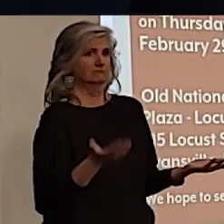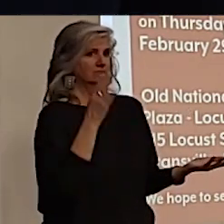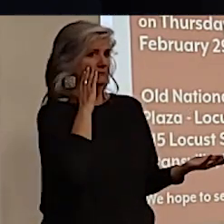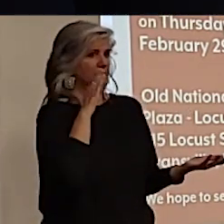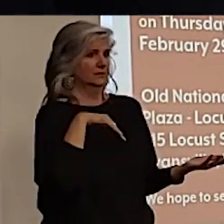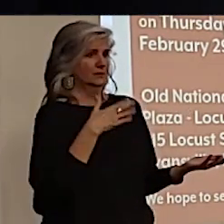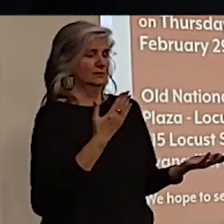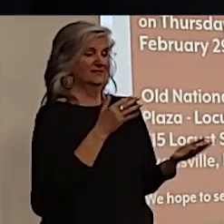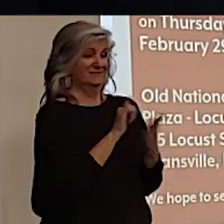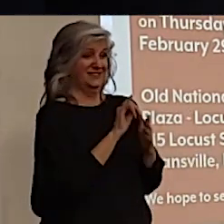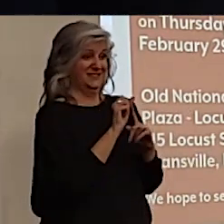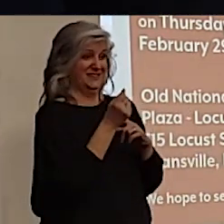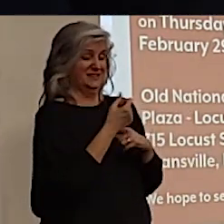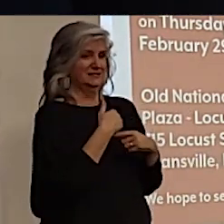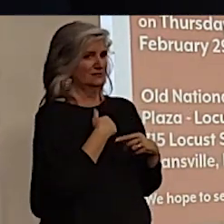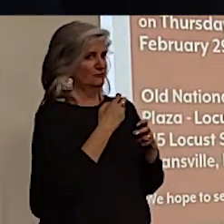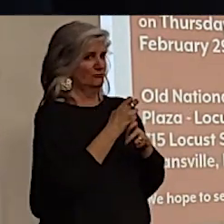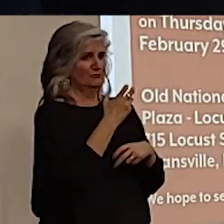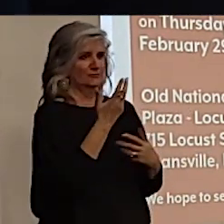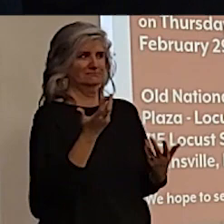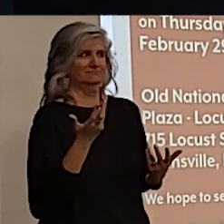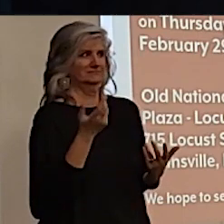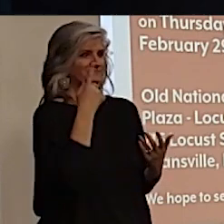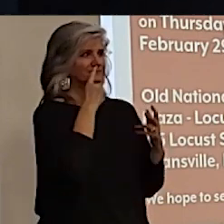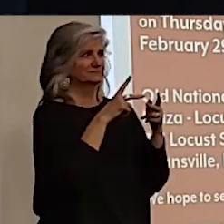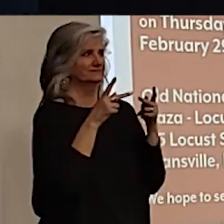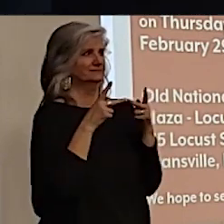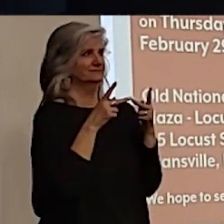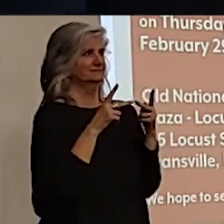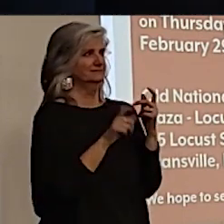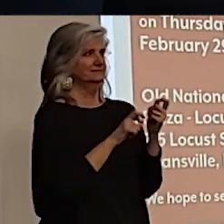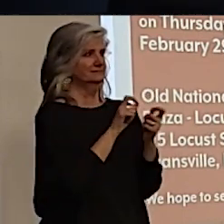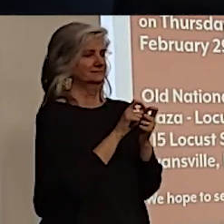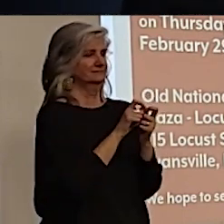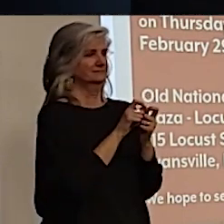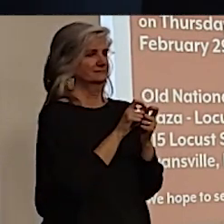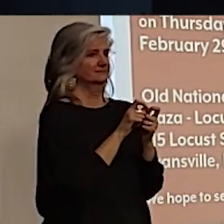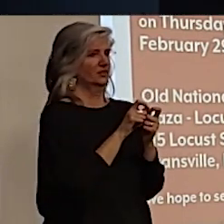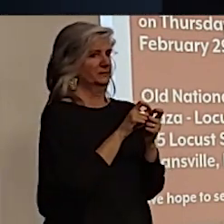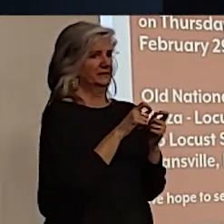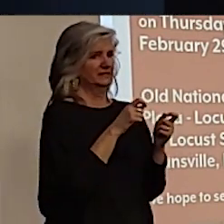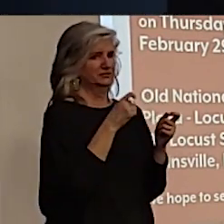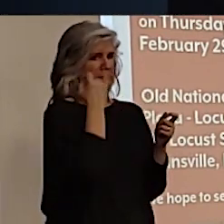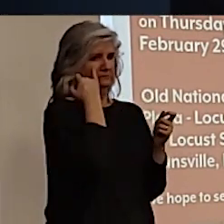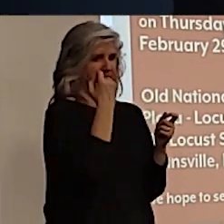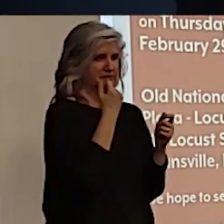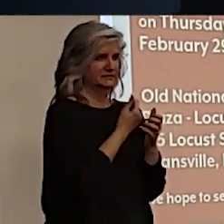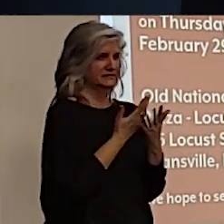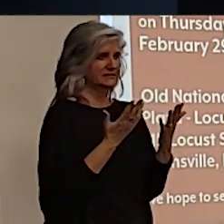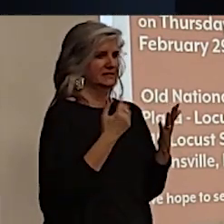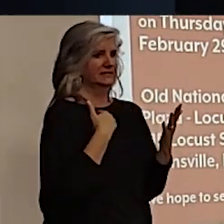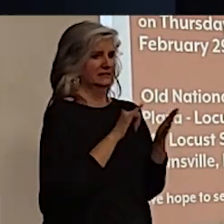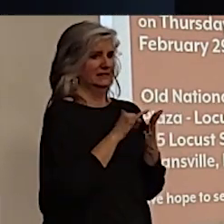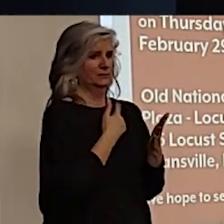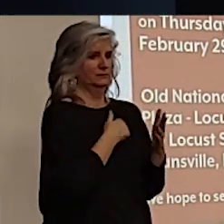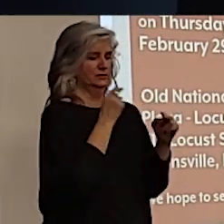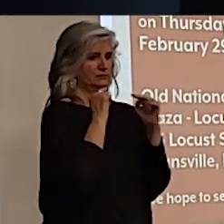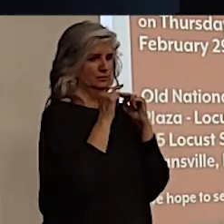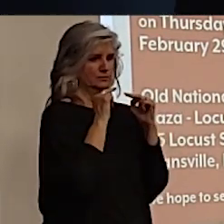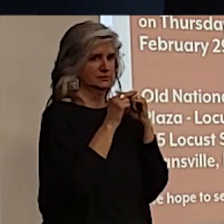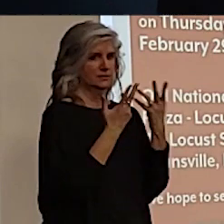With this case, I it's hard for Lisa's executive director for me to imagine anything that we would negotiate